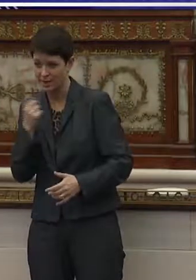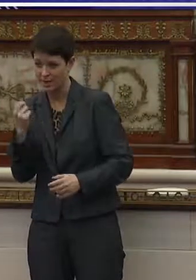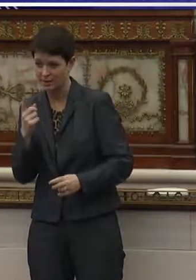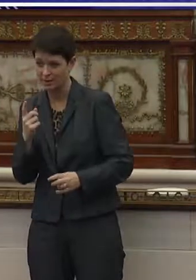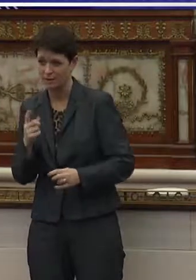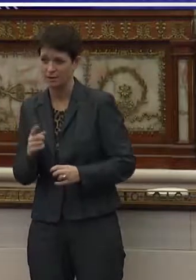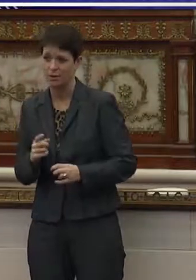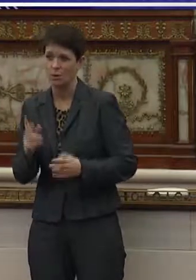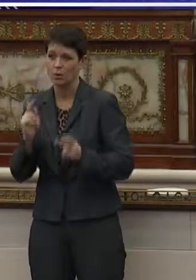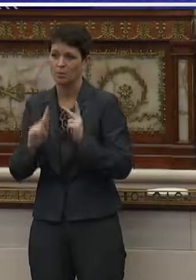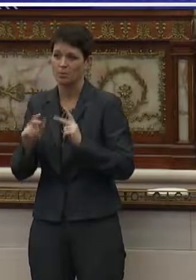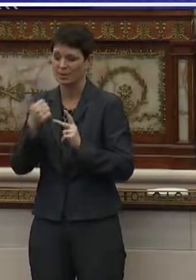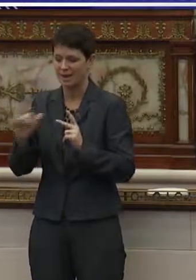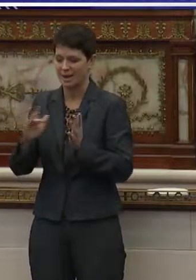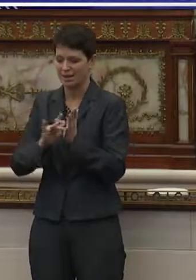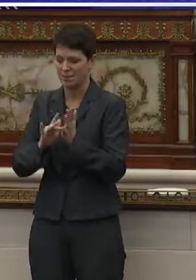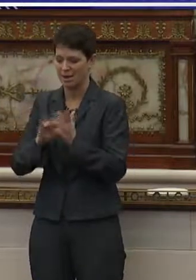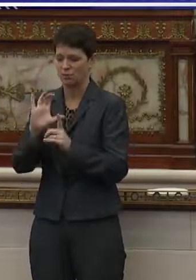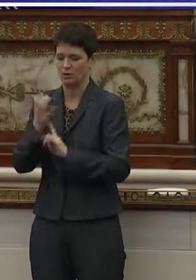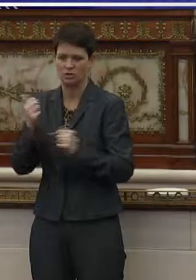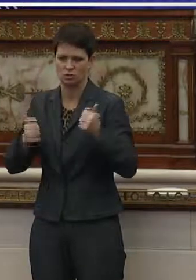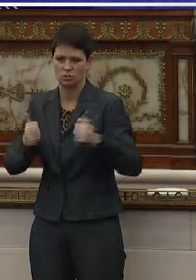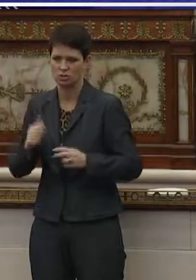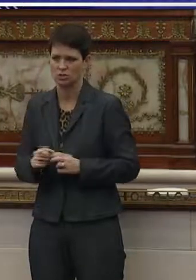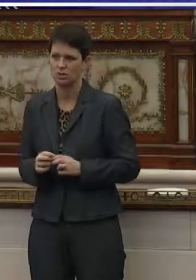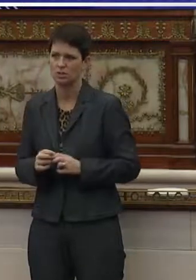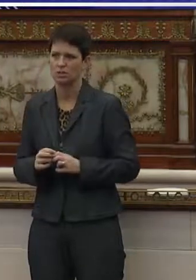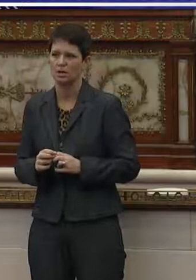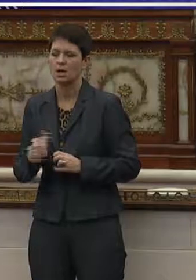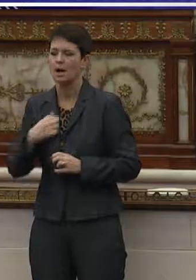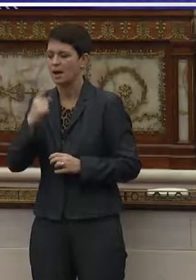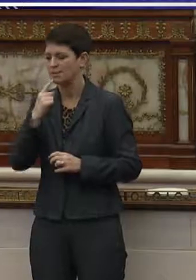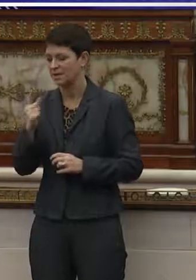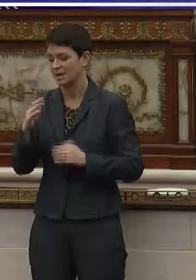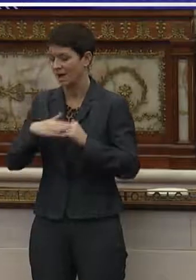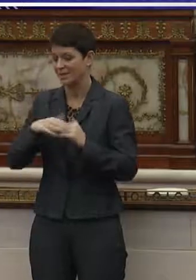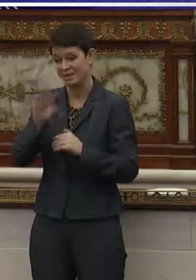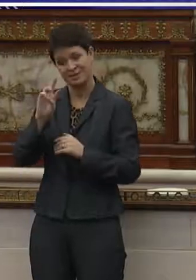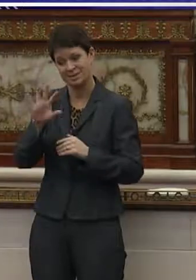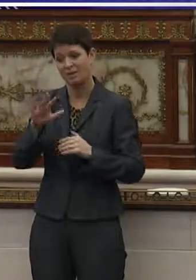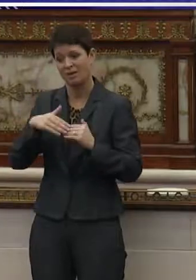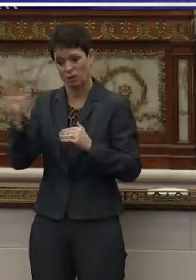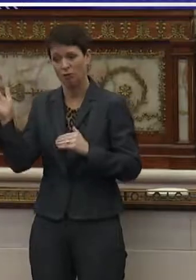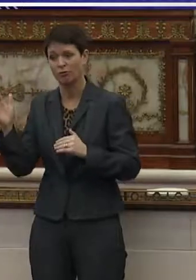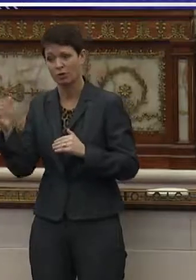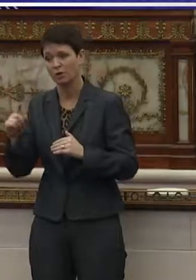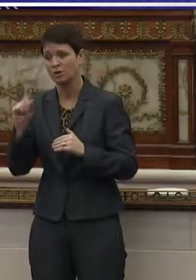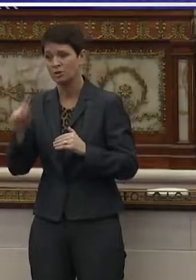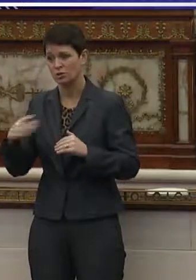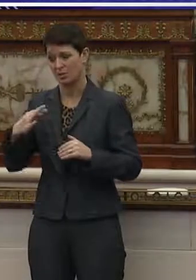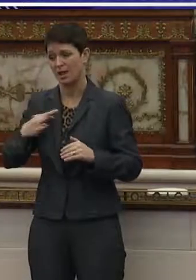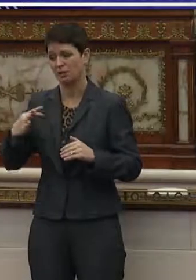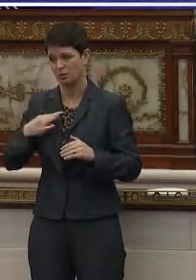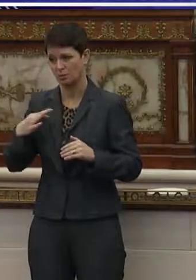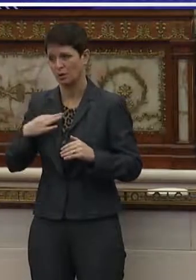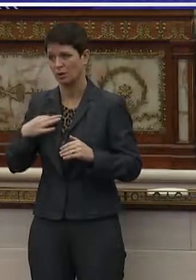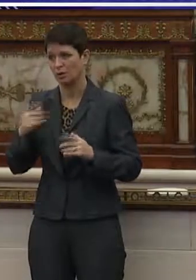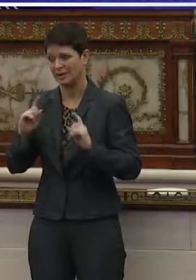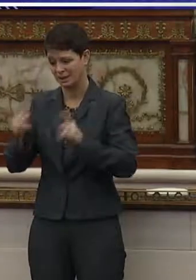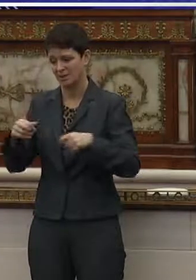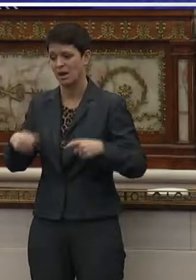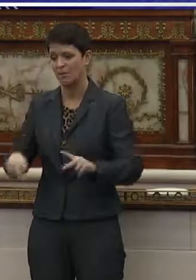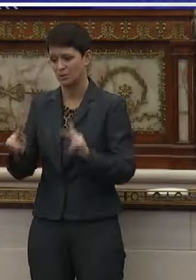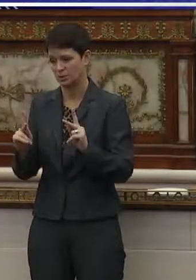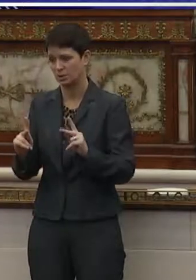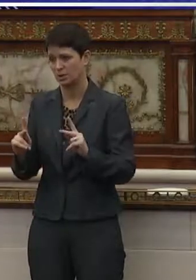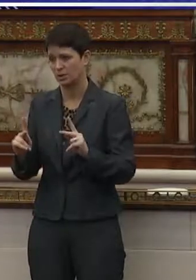up to people with medical conditions who are at any age? I'm saying at least 65 and over should be at least granted the